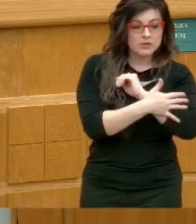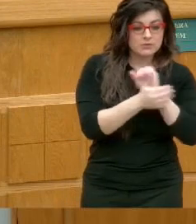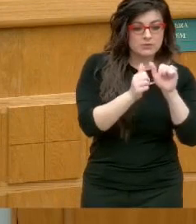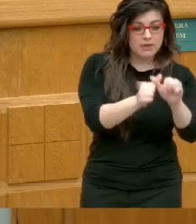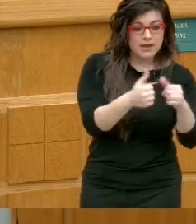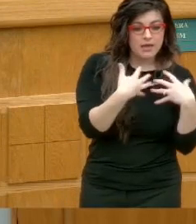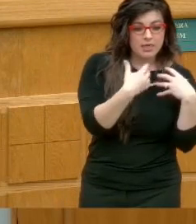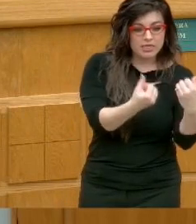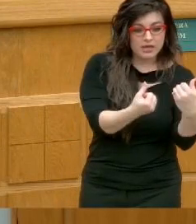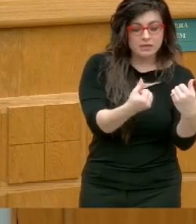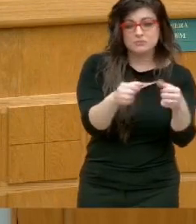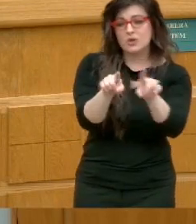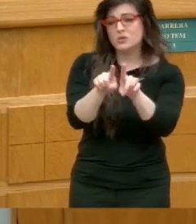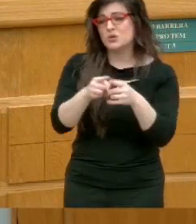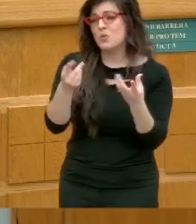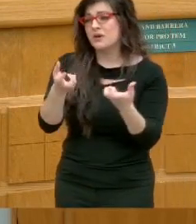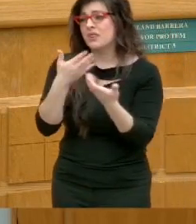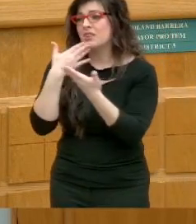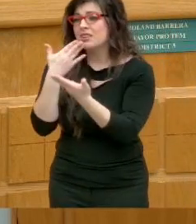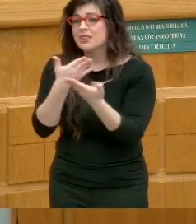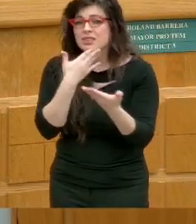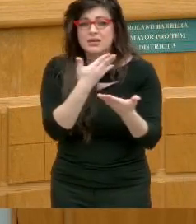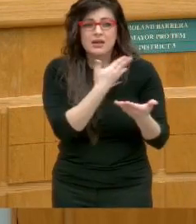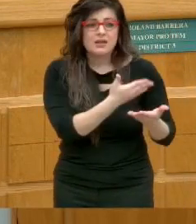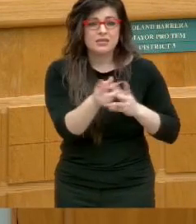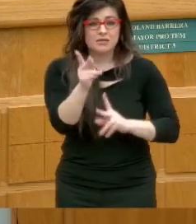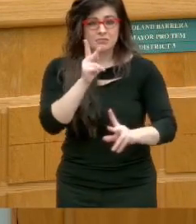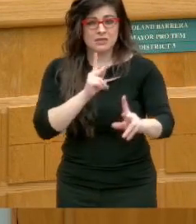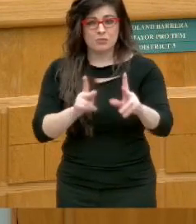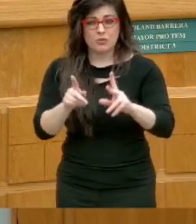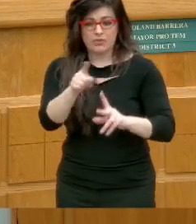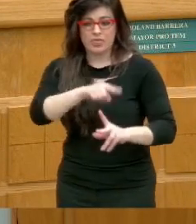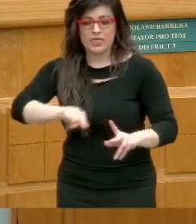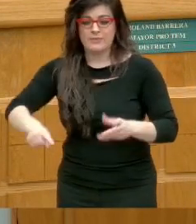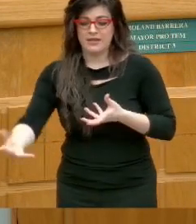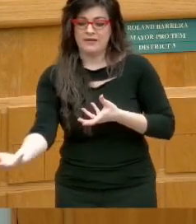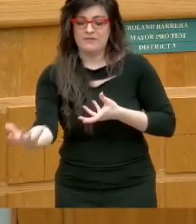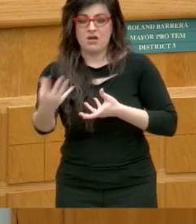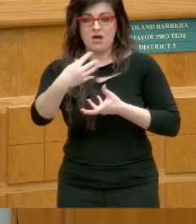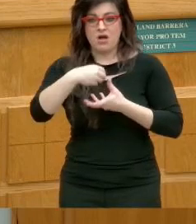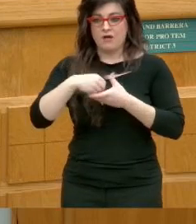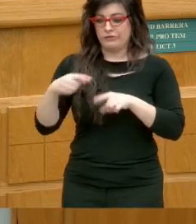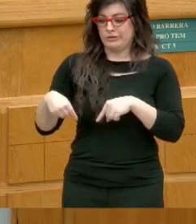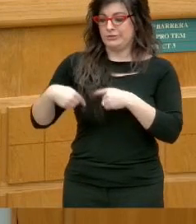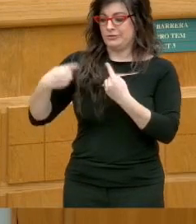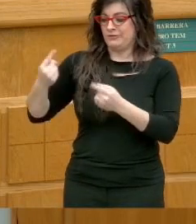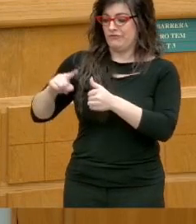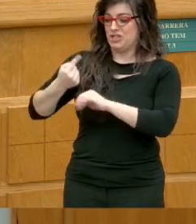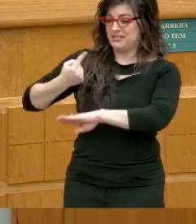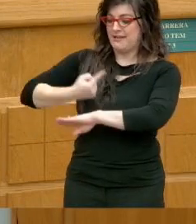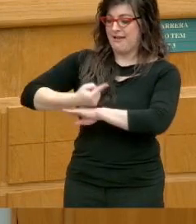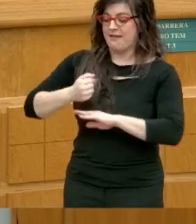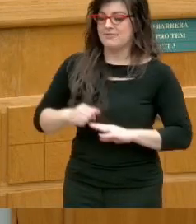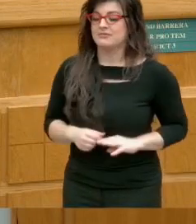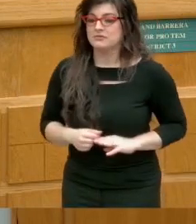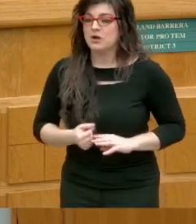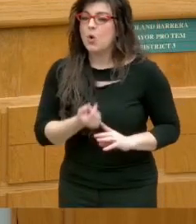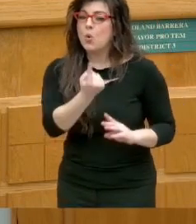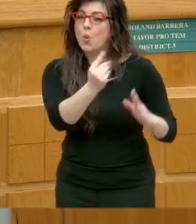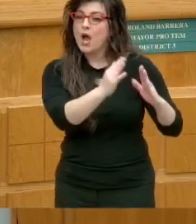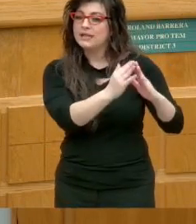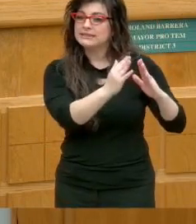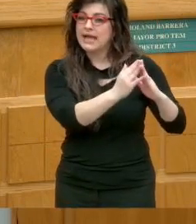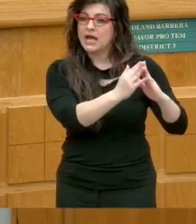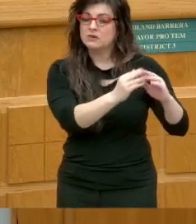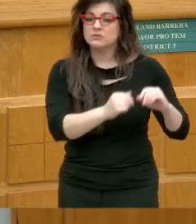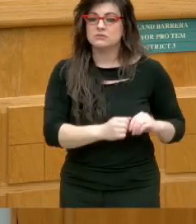those that have been involved from day one. I won't mention the name of a town, but somebody said they went to a little town one night and they thought they'd